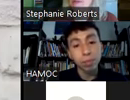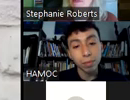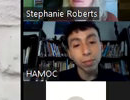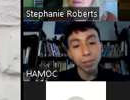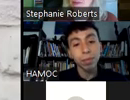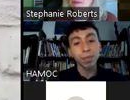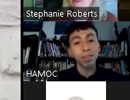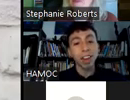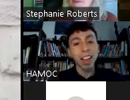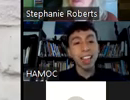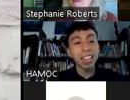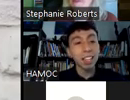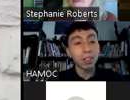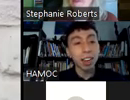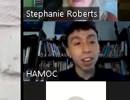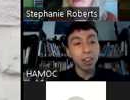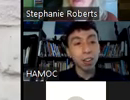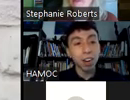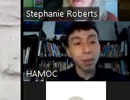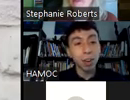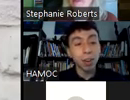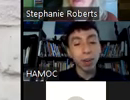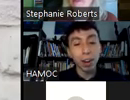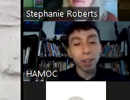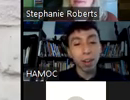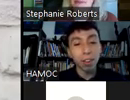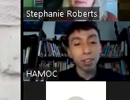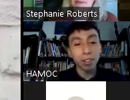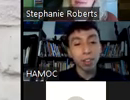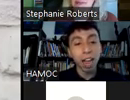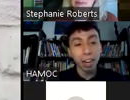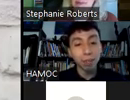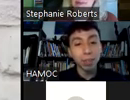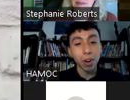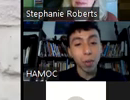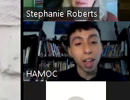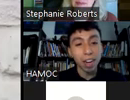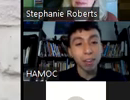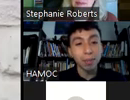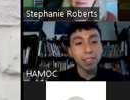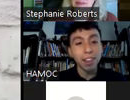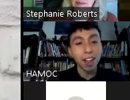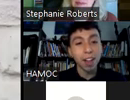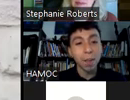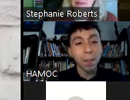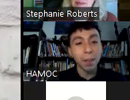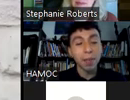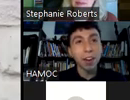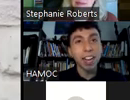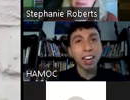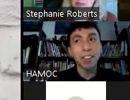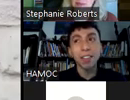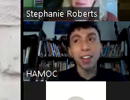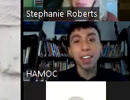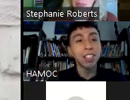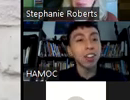paint them. I think that's great. You know, you're talking about your grandfather's items, your own items, a